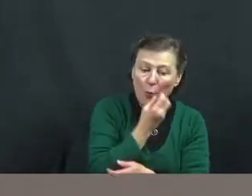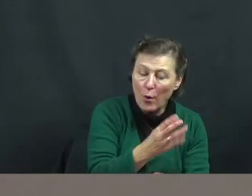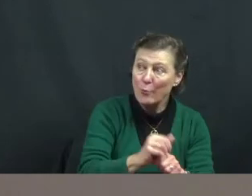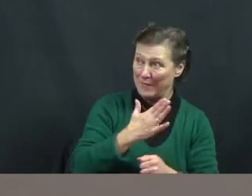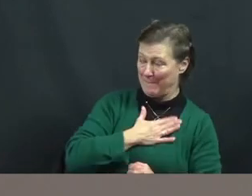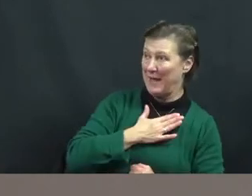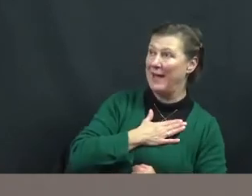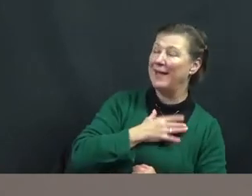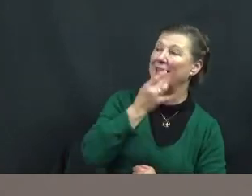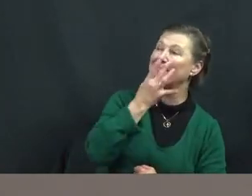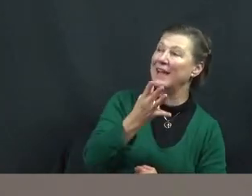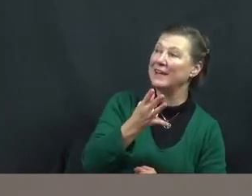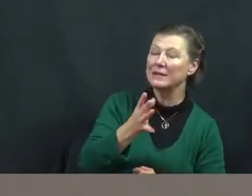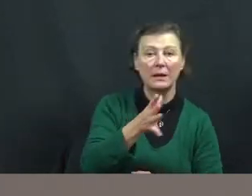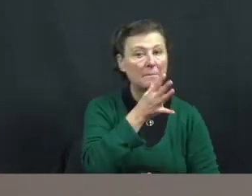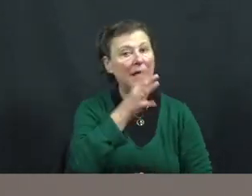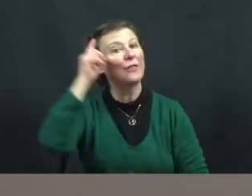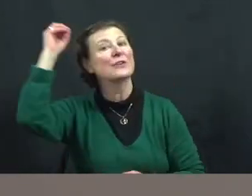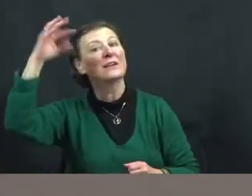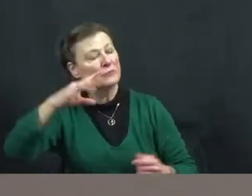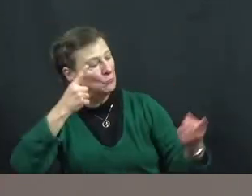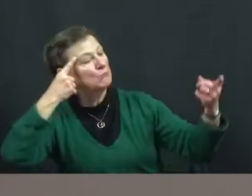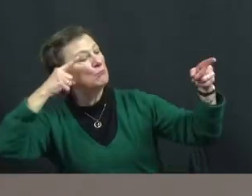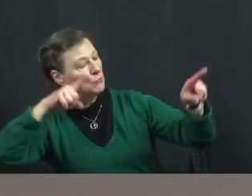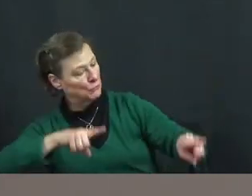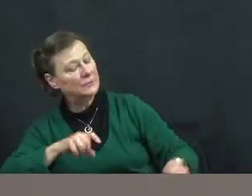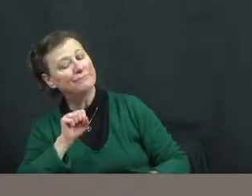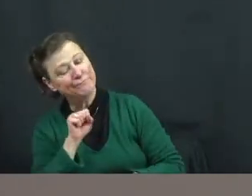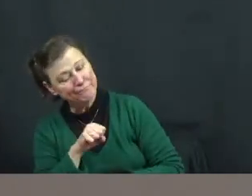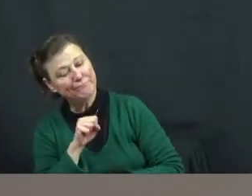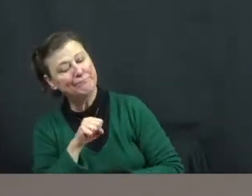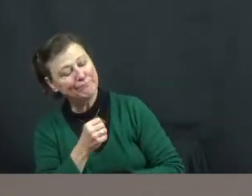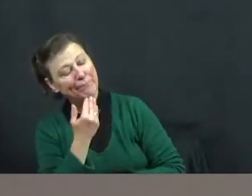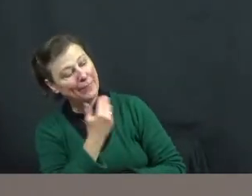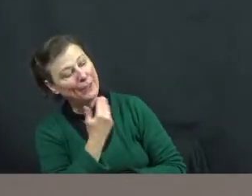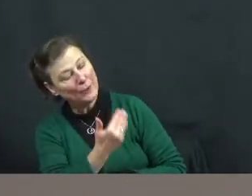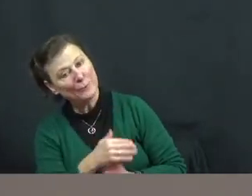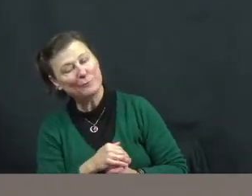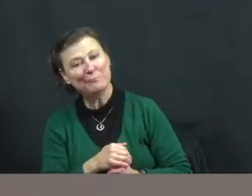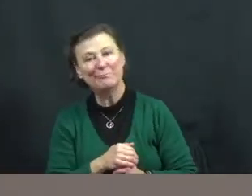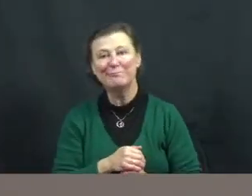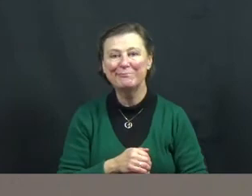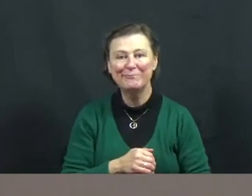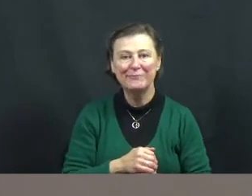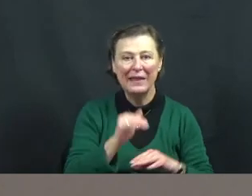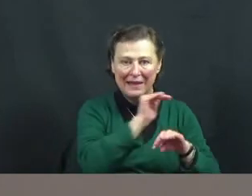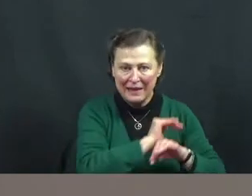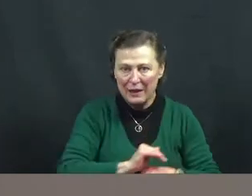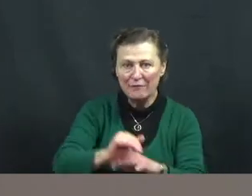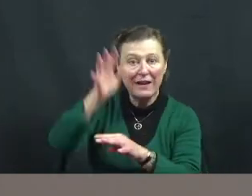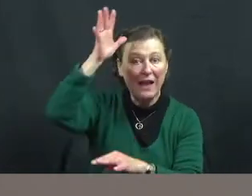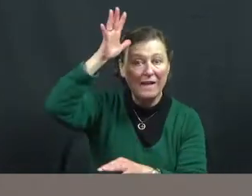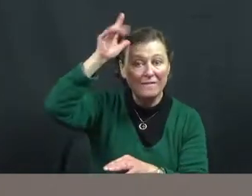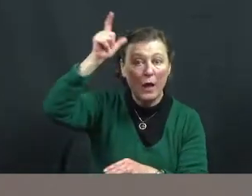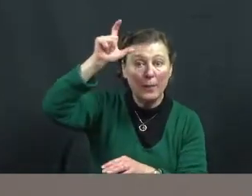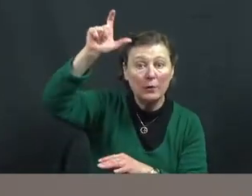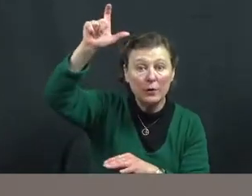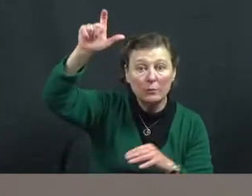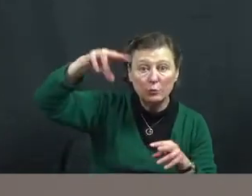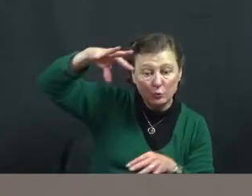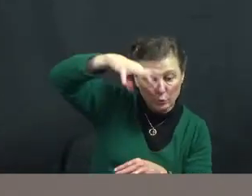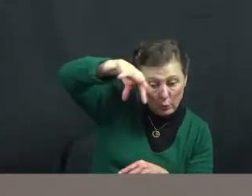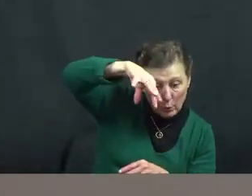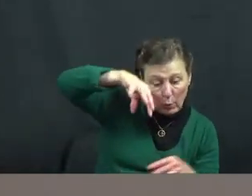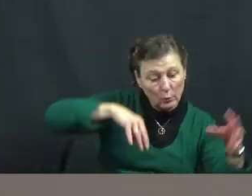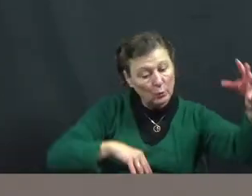light." Mother Sun agreed with a wary nod and thanked him. Every night, Father Moon shone down on the earth